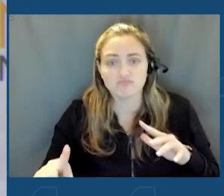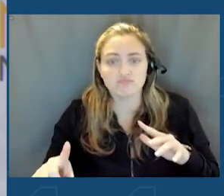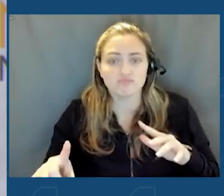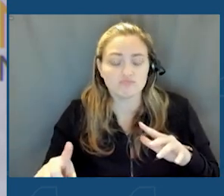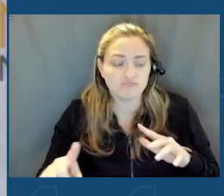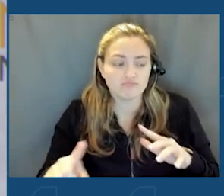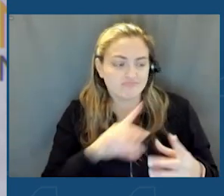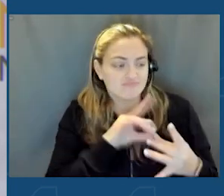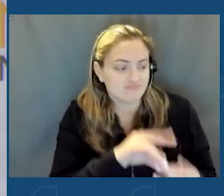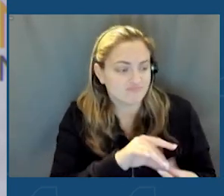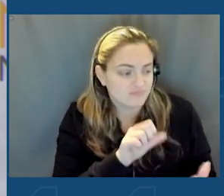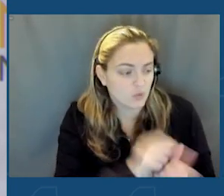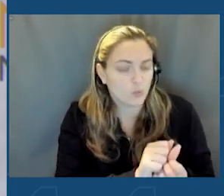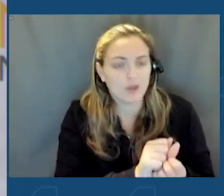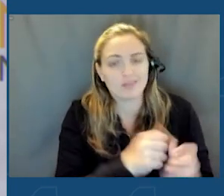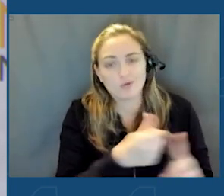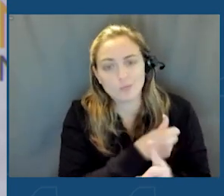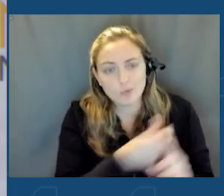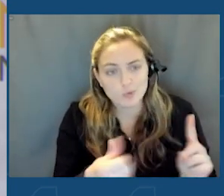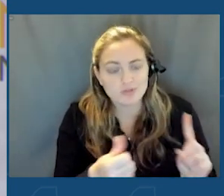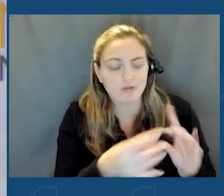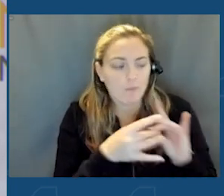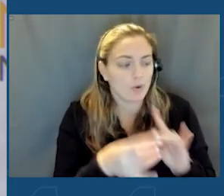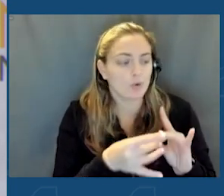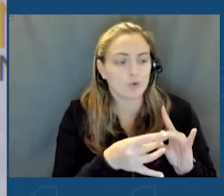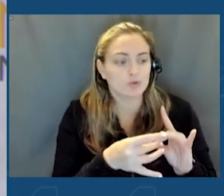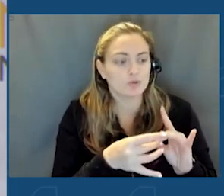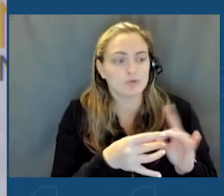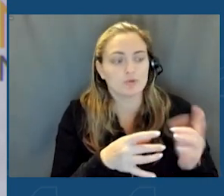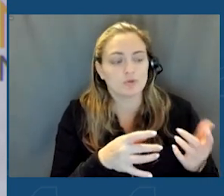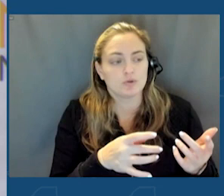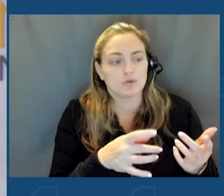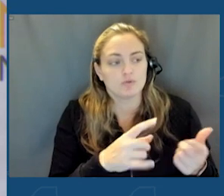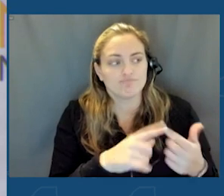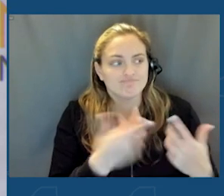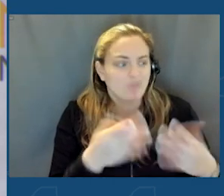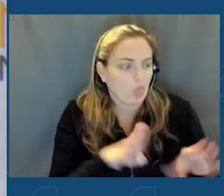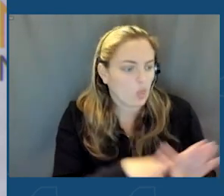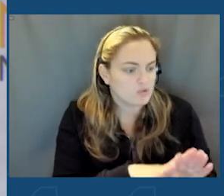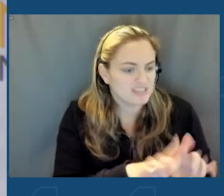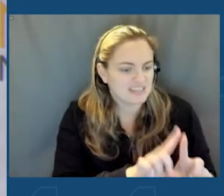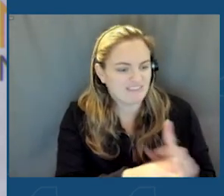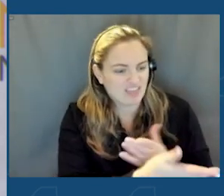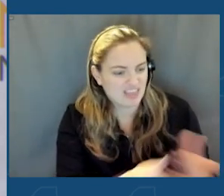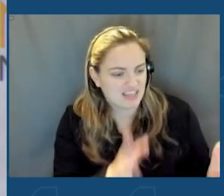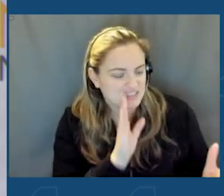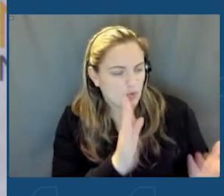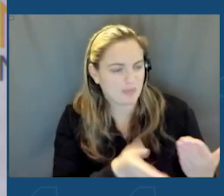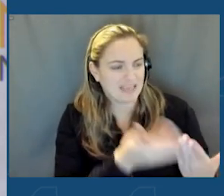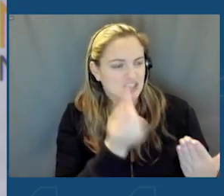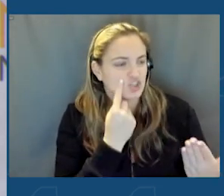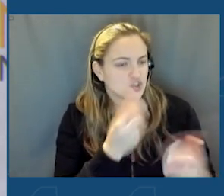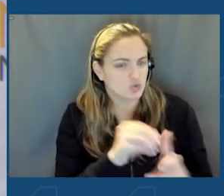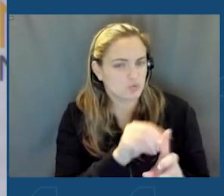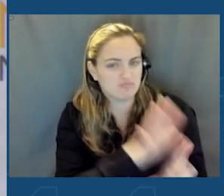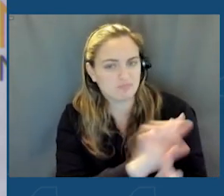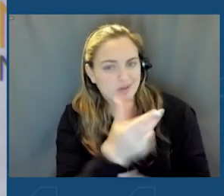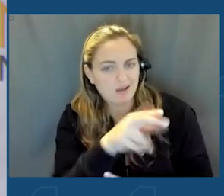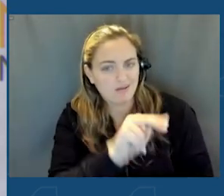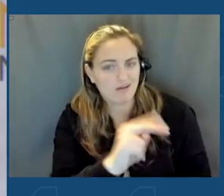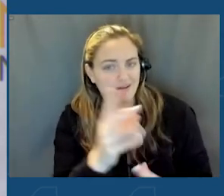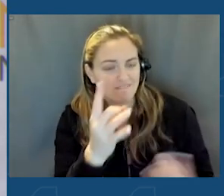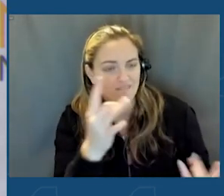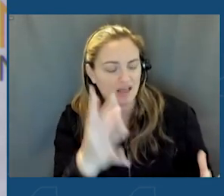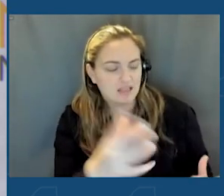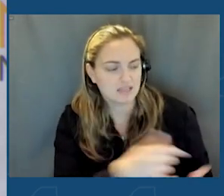partners, closing the loopholes that make it easier for survivors to be exposed to gun violence, and